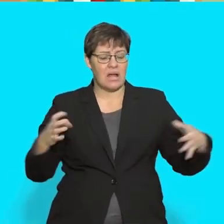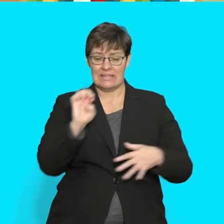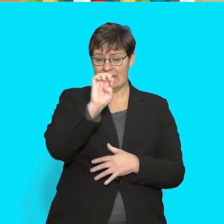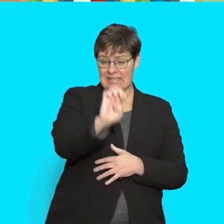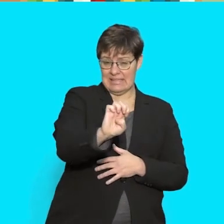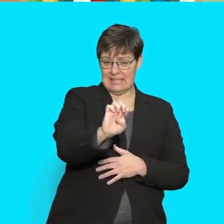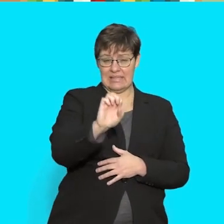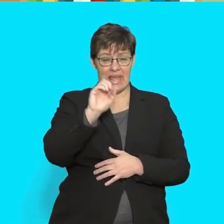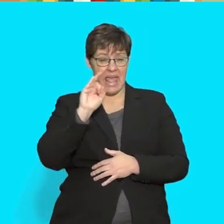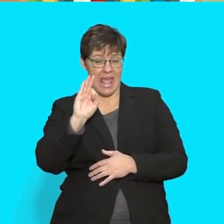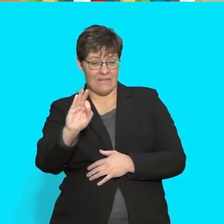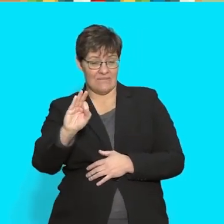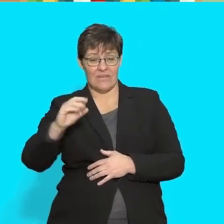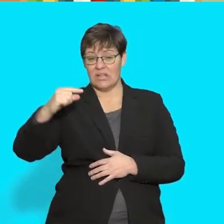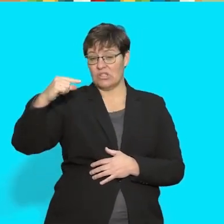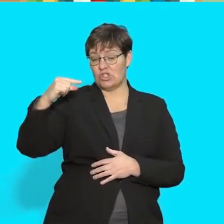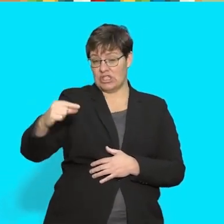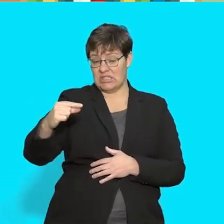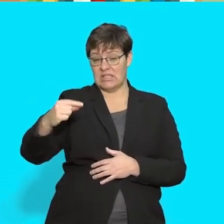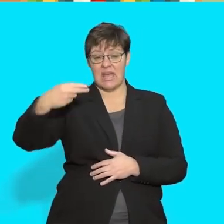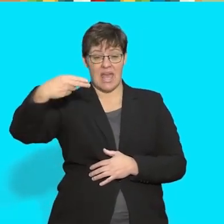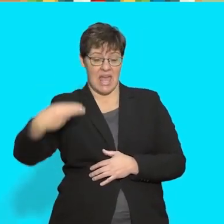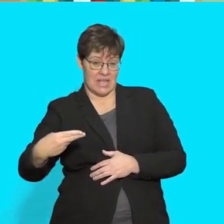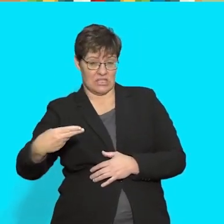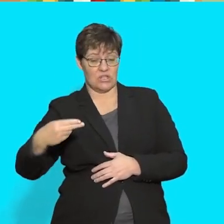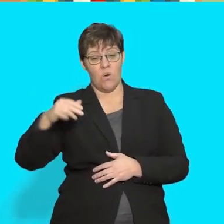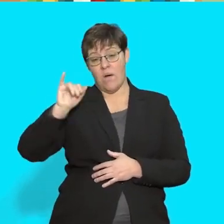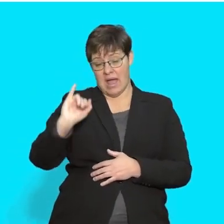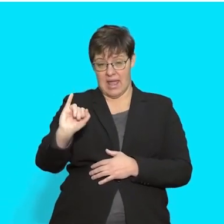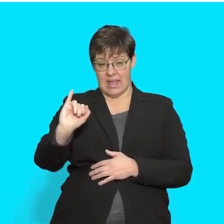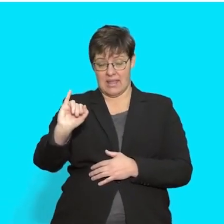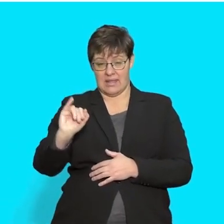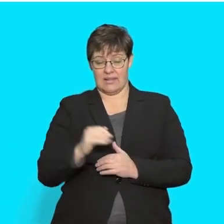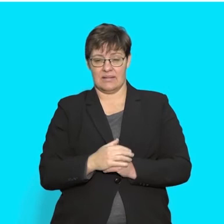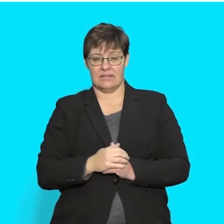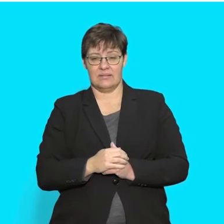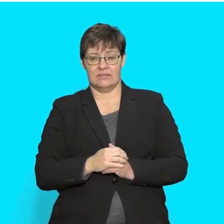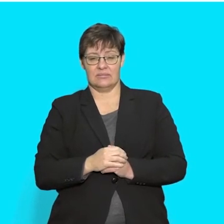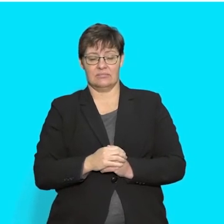F, G, H, or I?